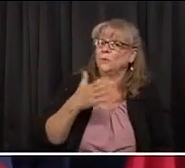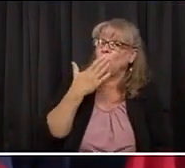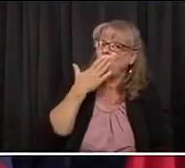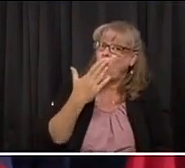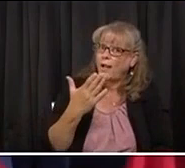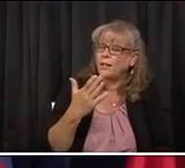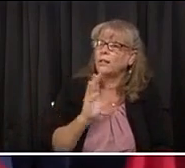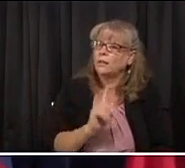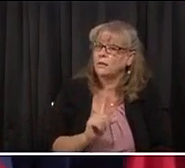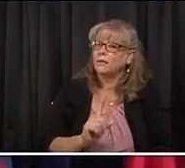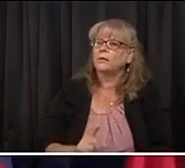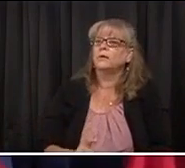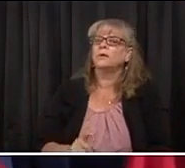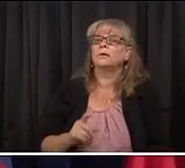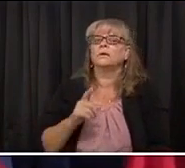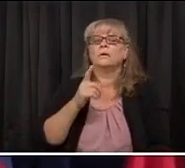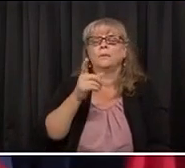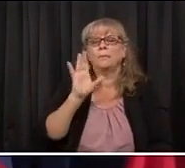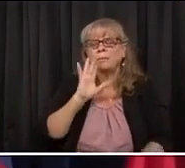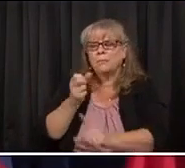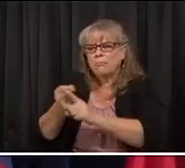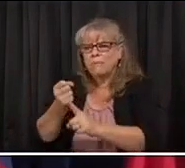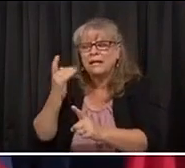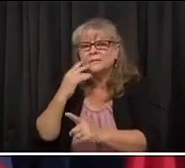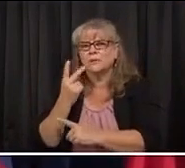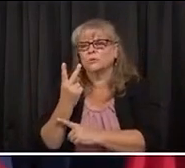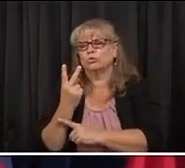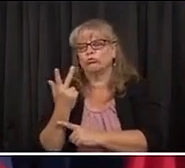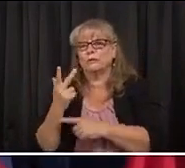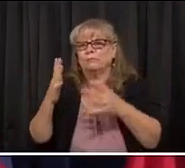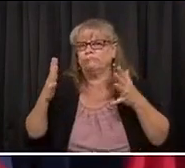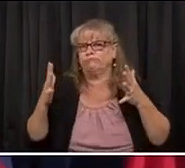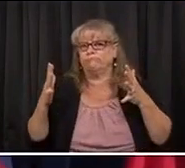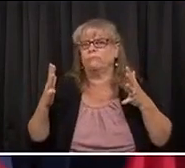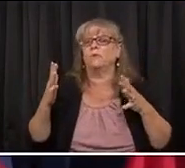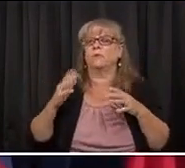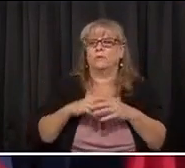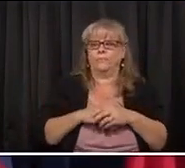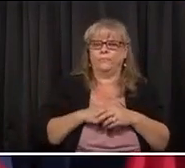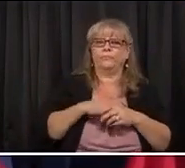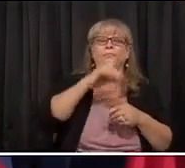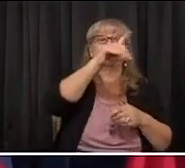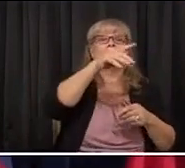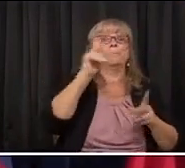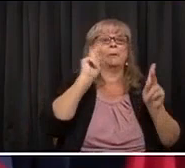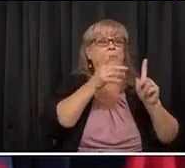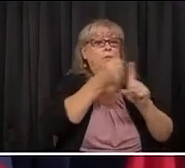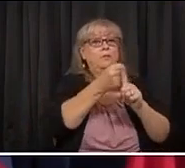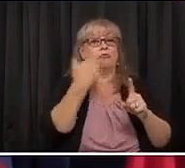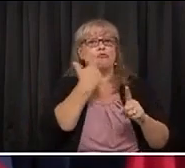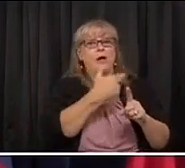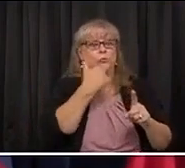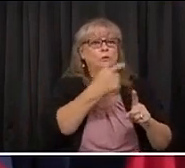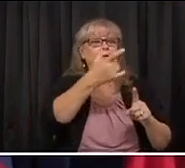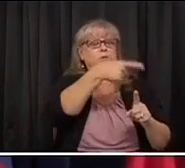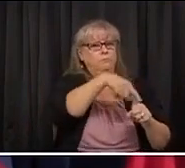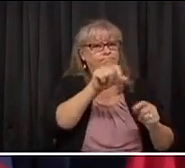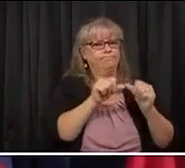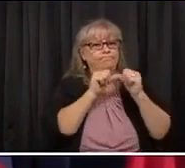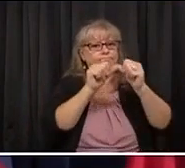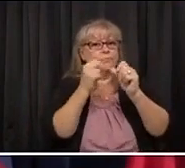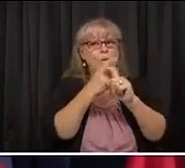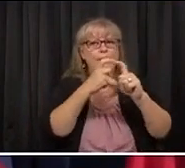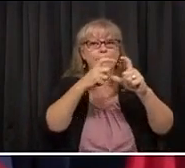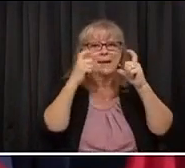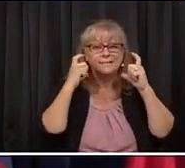because the staff at restaurants is diligently wearing masks, protecting these protocols. The tables are 6 feet apart. I dined outside